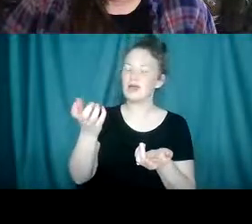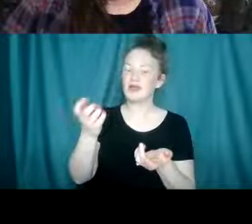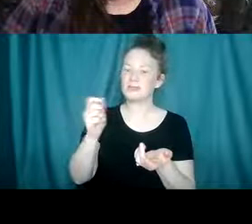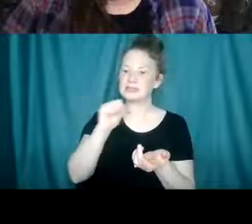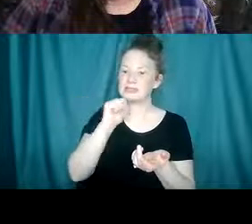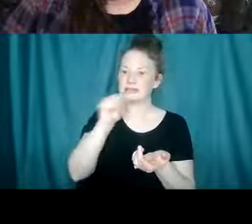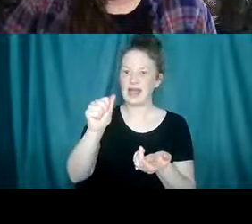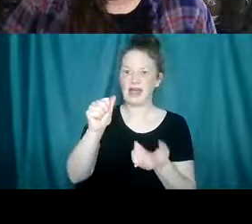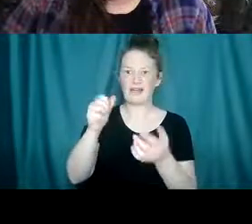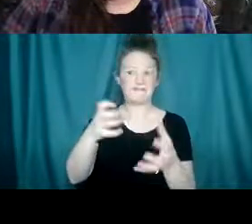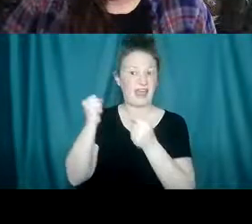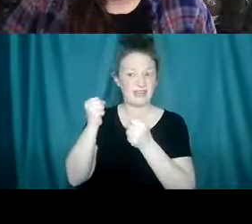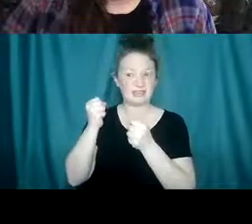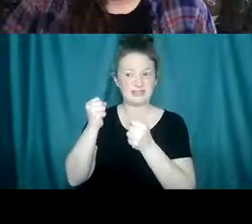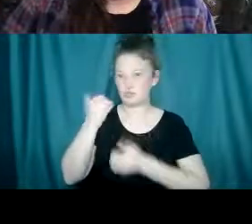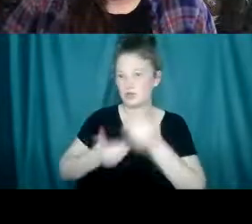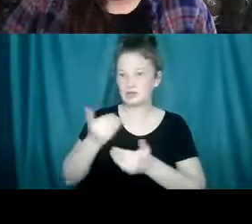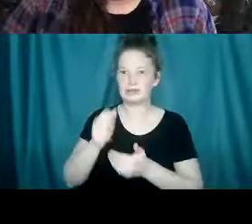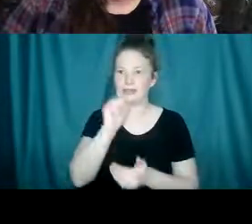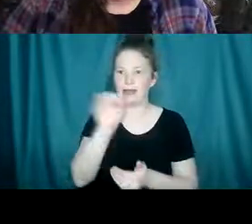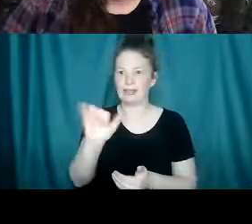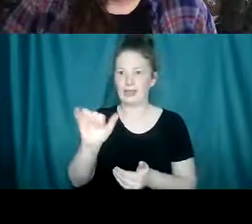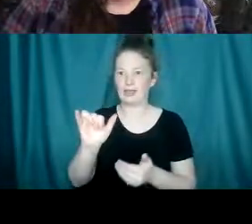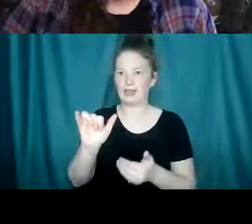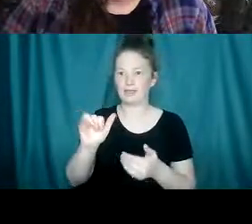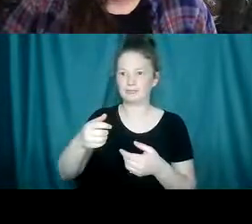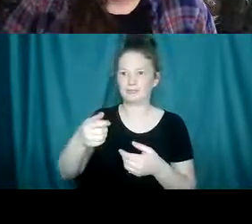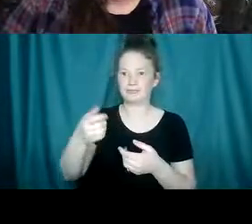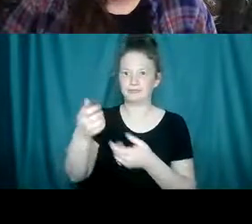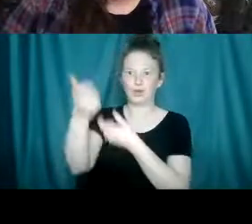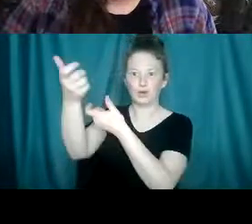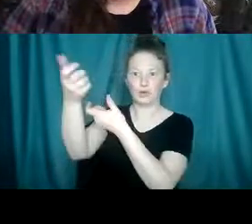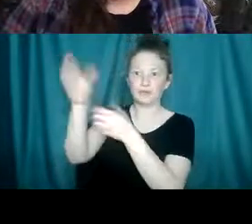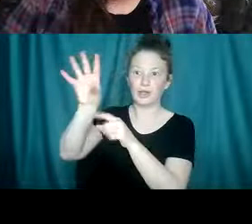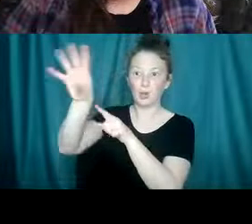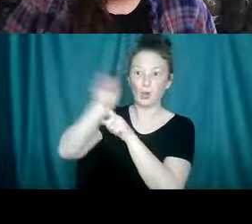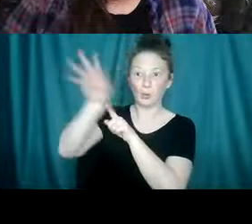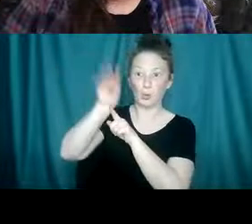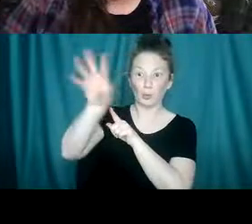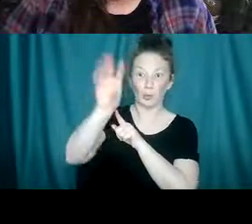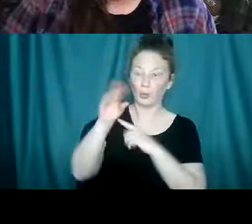fast process, it's not really like putting a vacuum in the air and suck everything away.